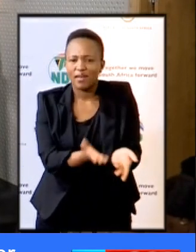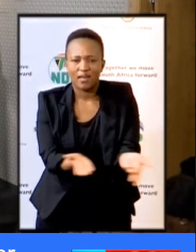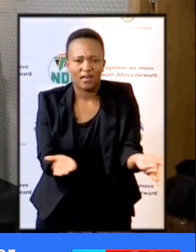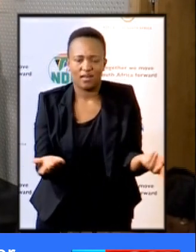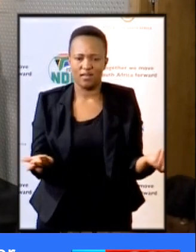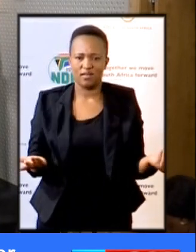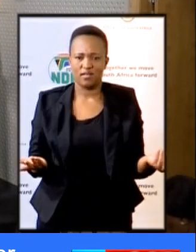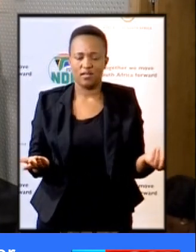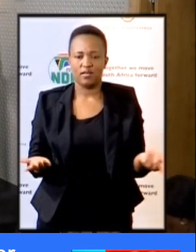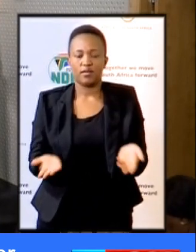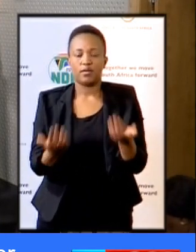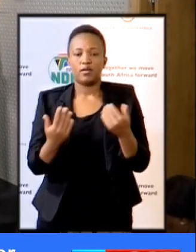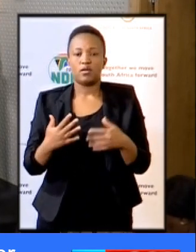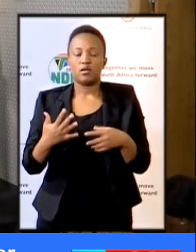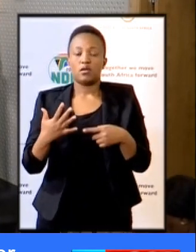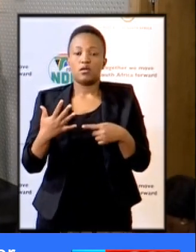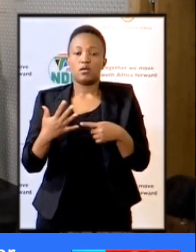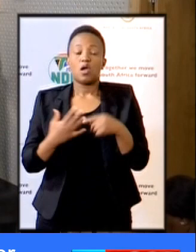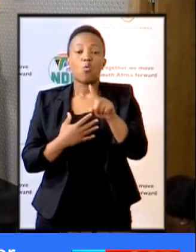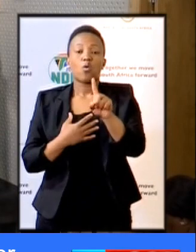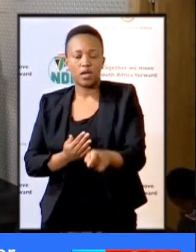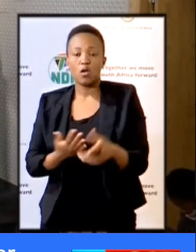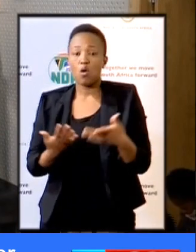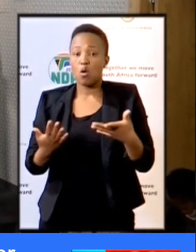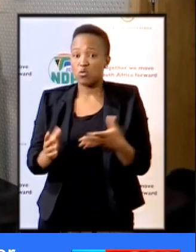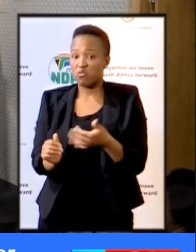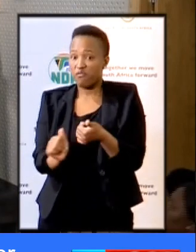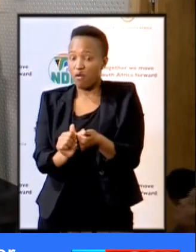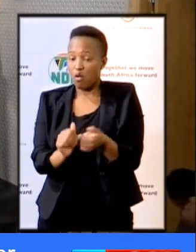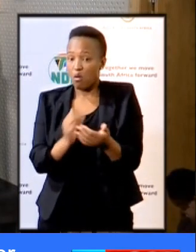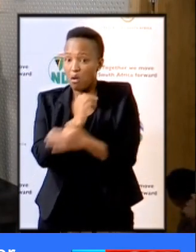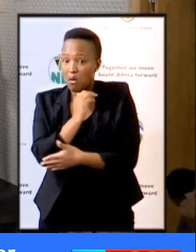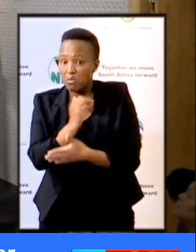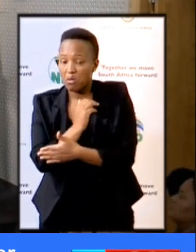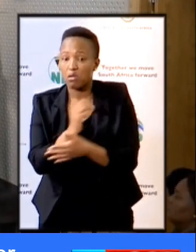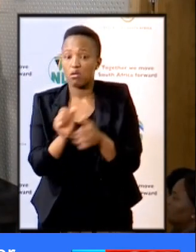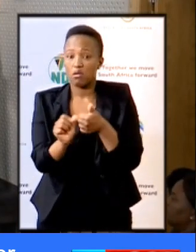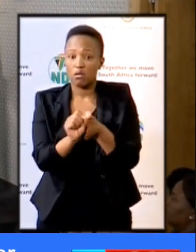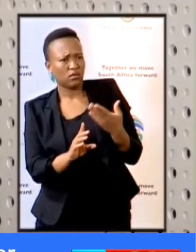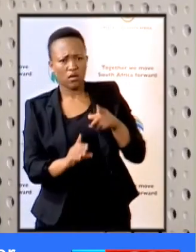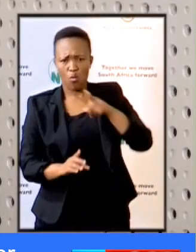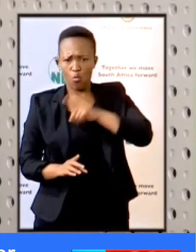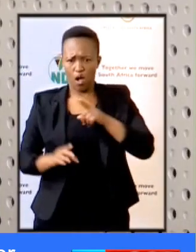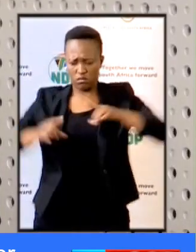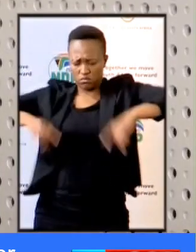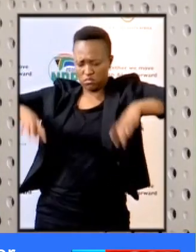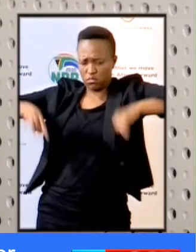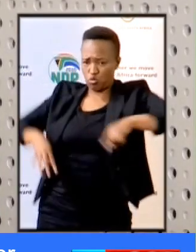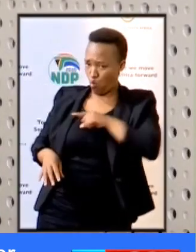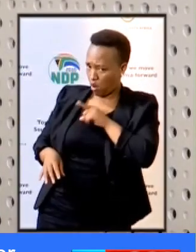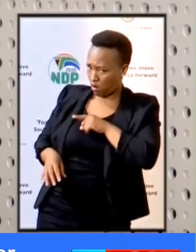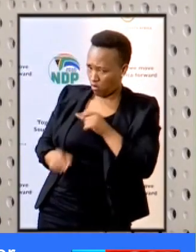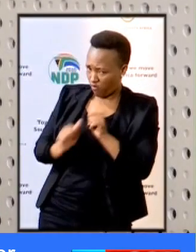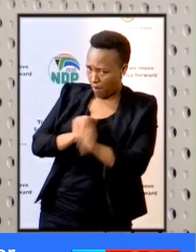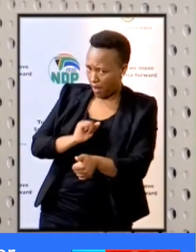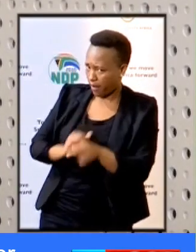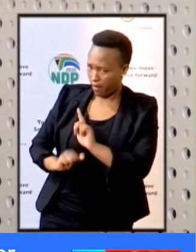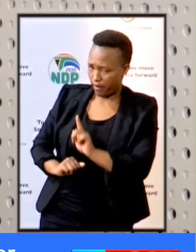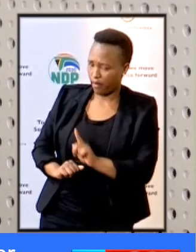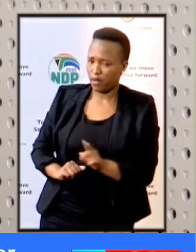Then there's added by which risk level the country is at, or at a particular point. Why are you from Badegel?